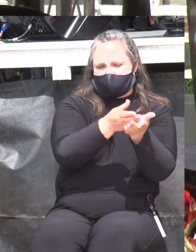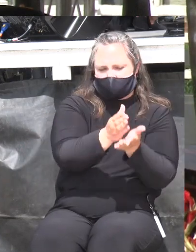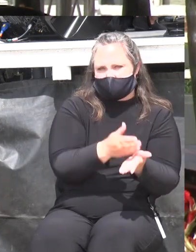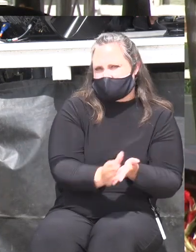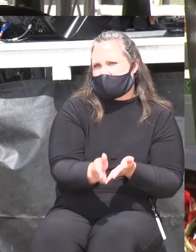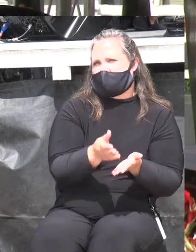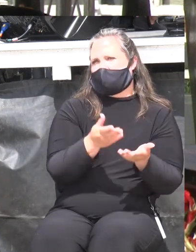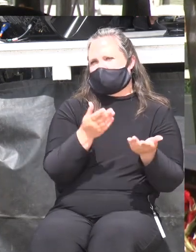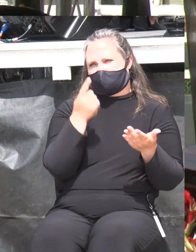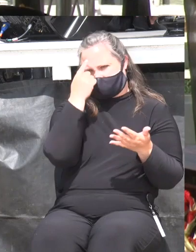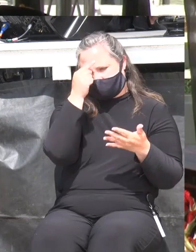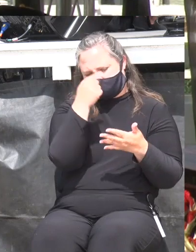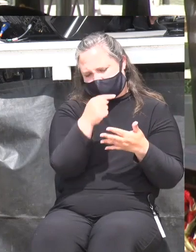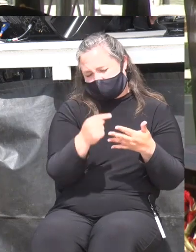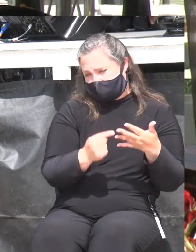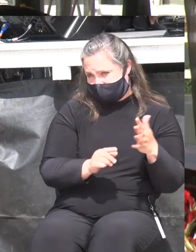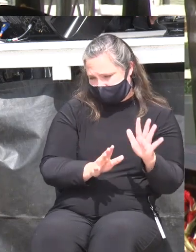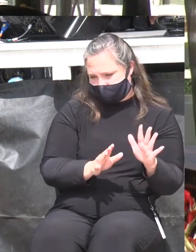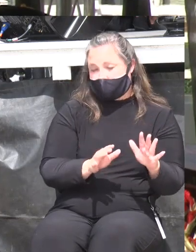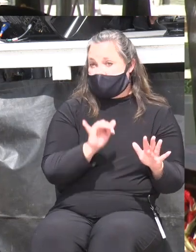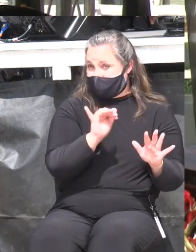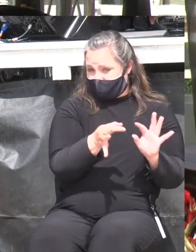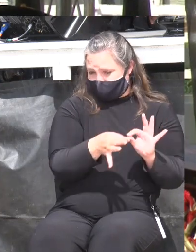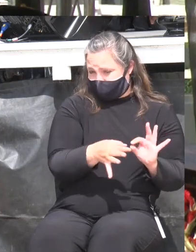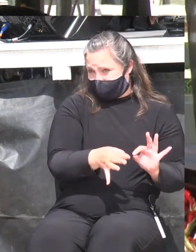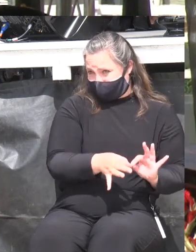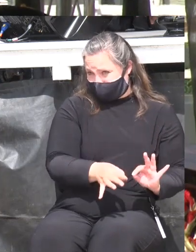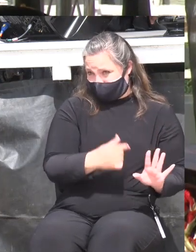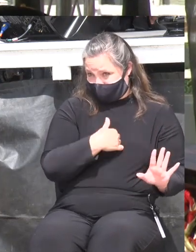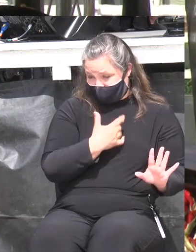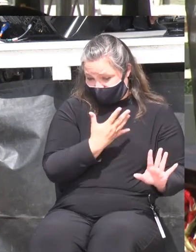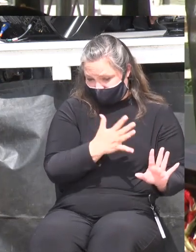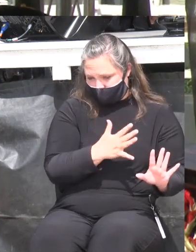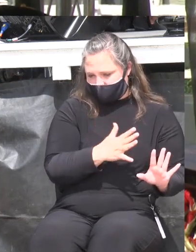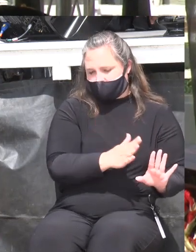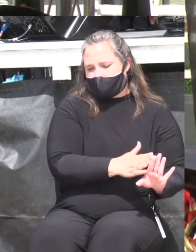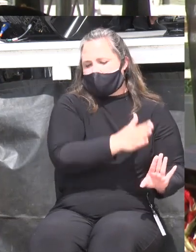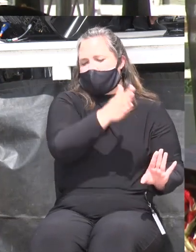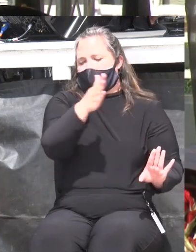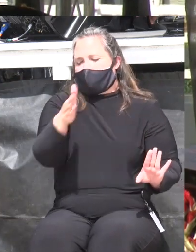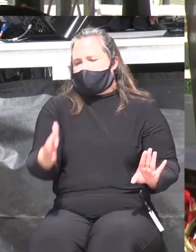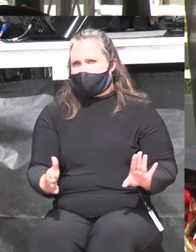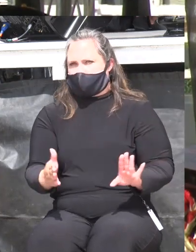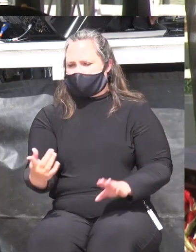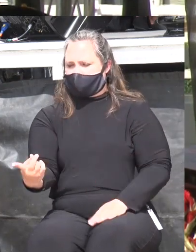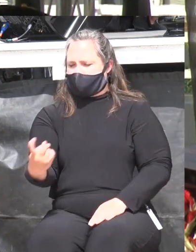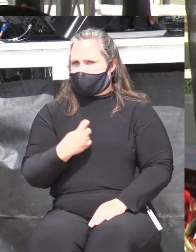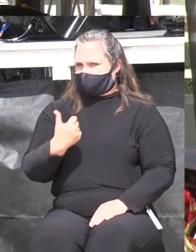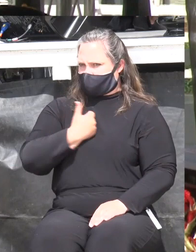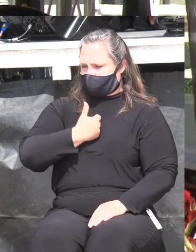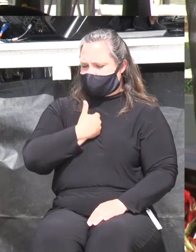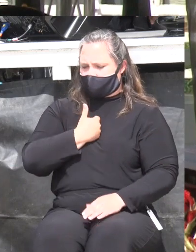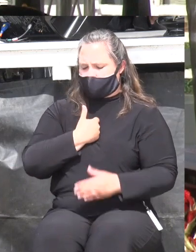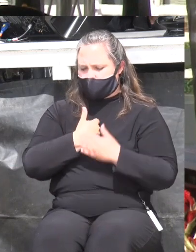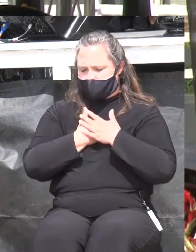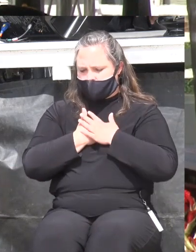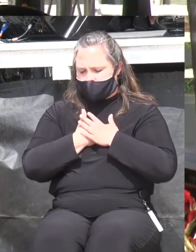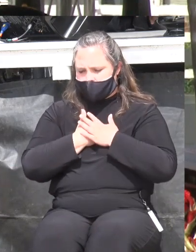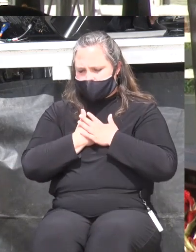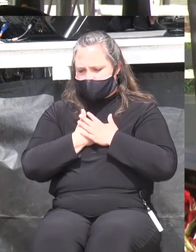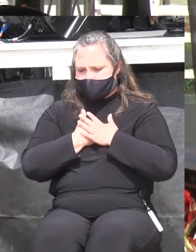thereto appertaining. When I say those words, the next question you should ask yourself is